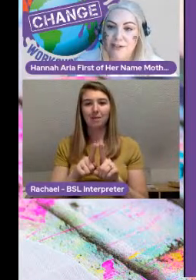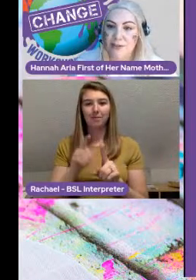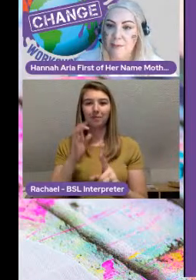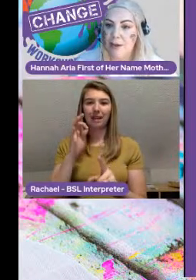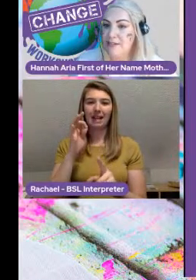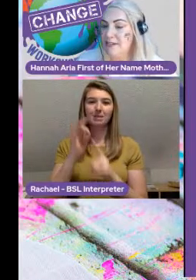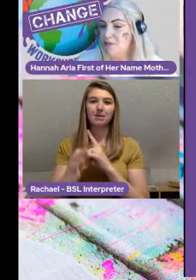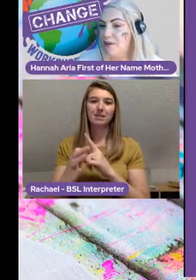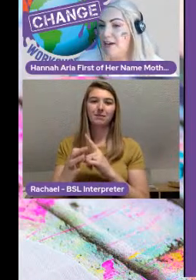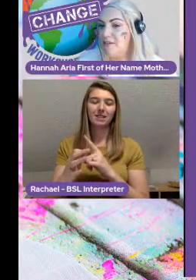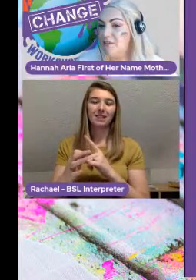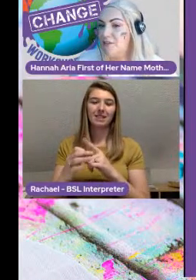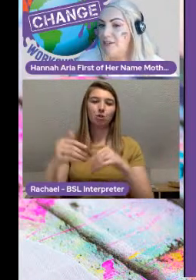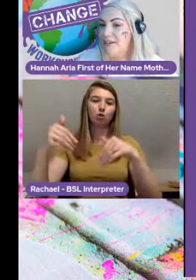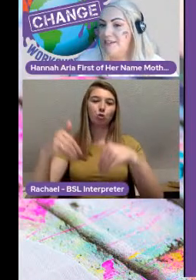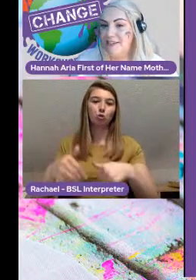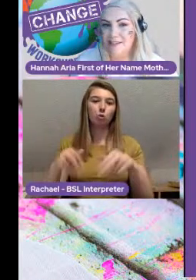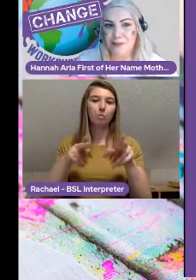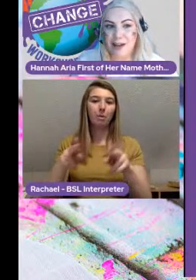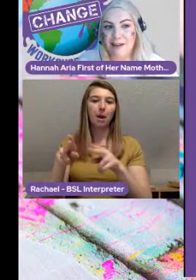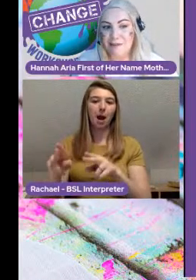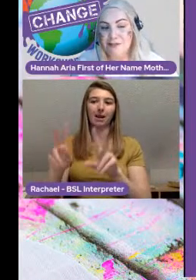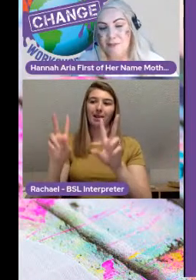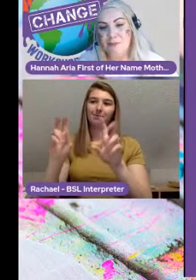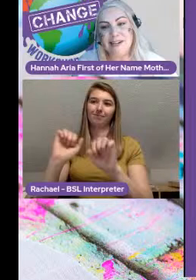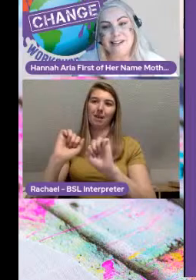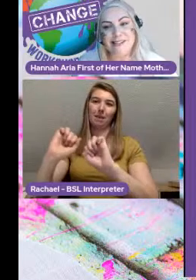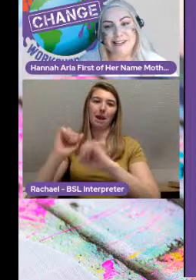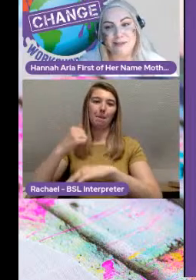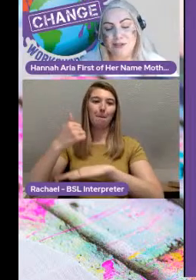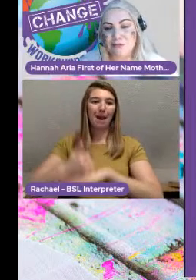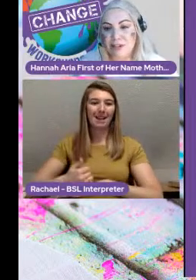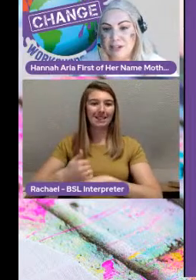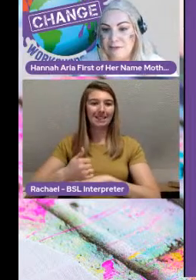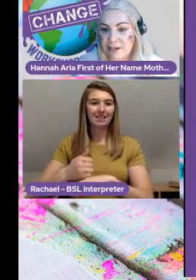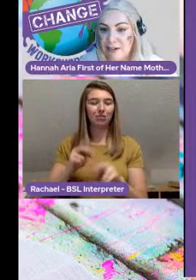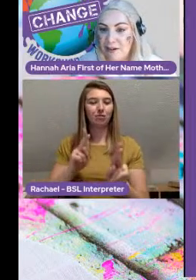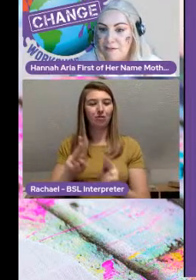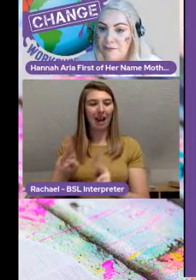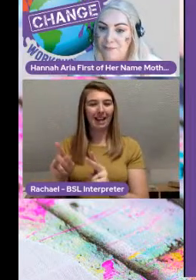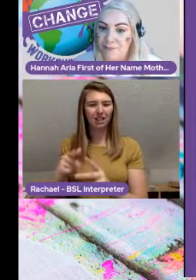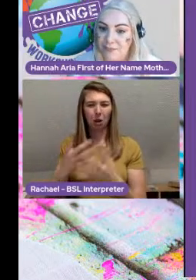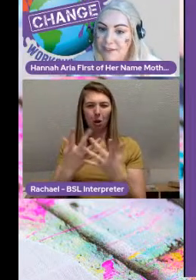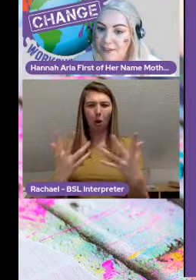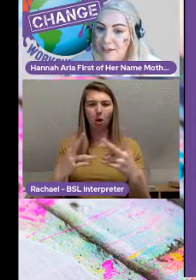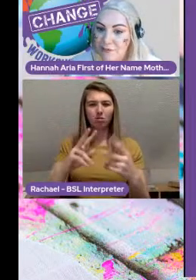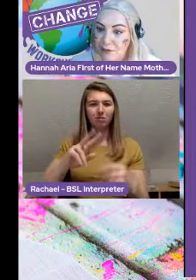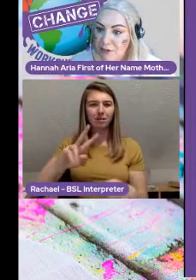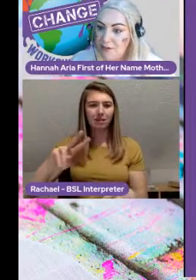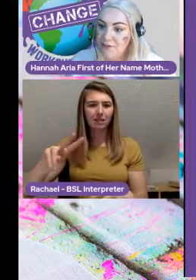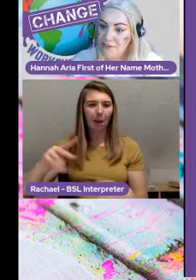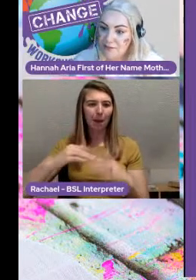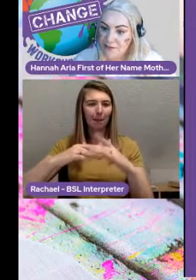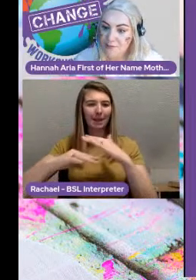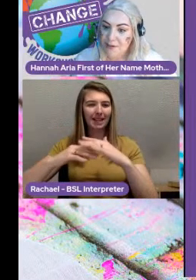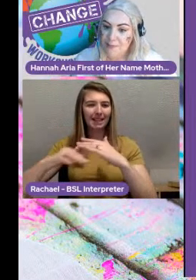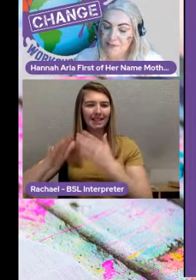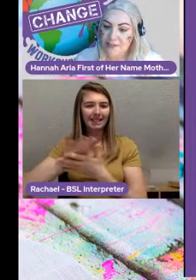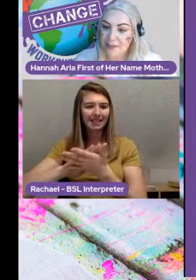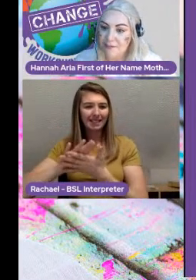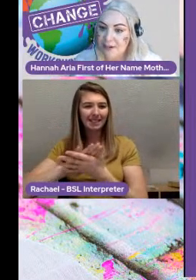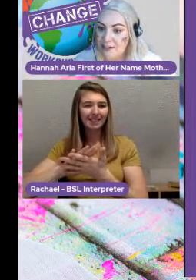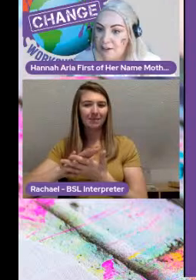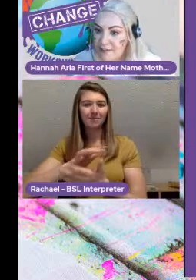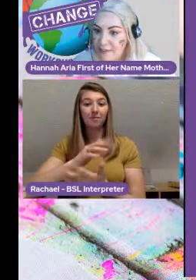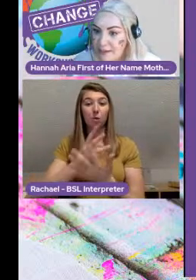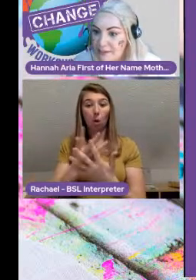supermarket brand, their basics range. So there's quite a lot of double meanings to this, which I really, really love. Got lots and lots of people